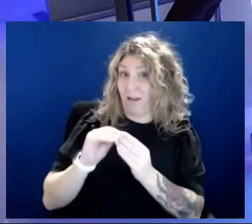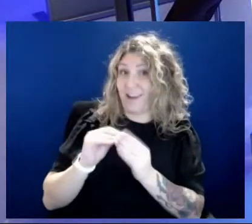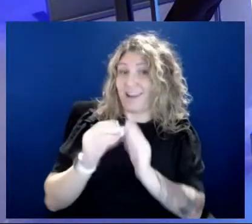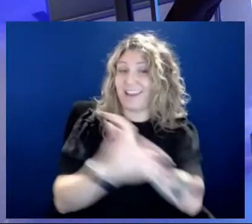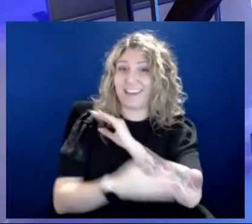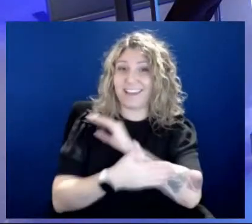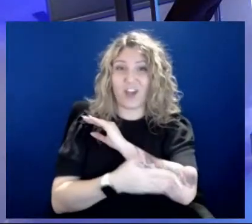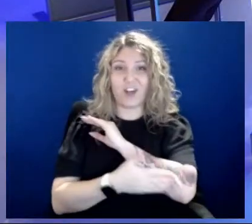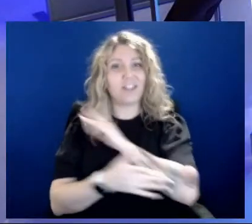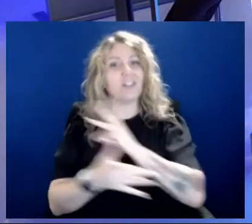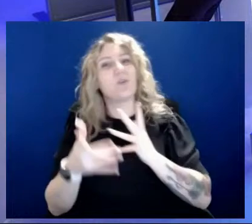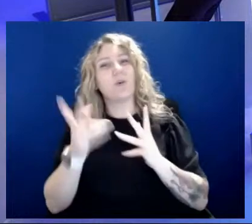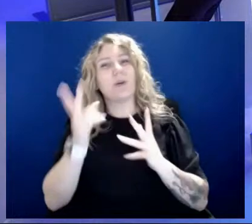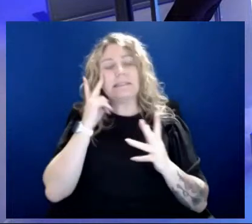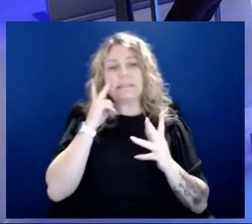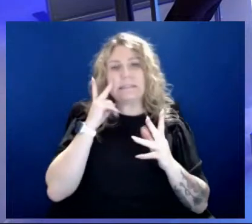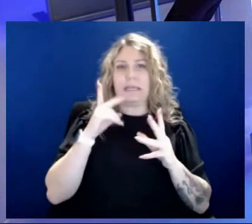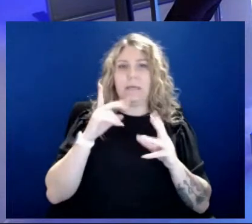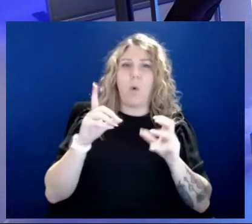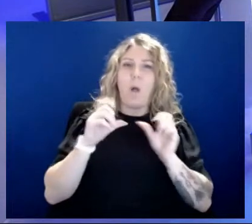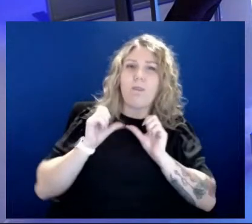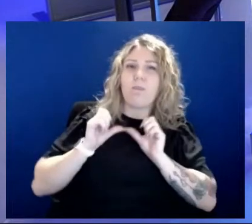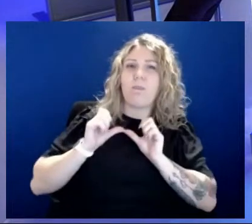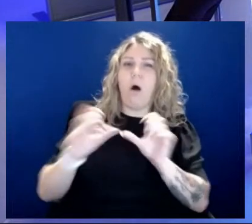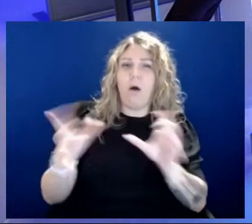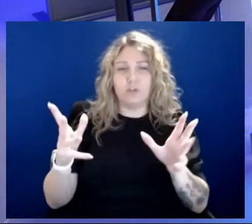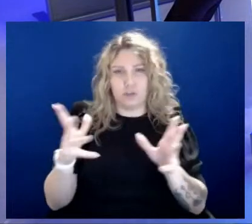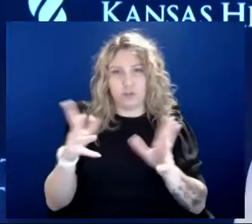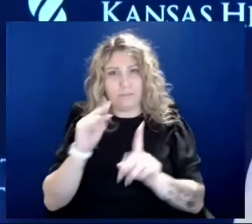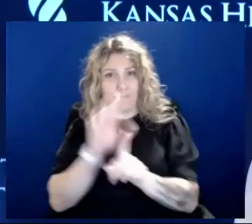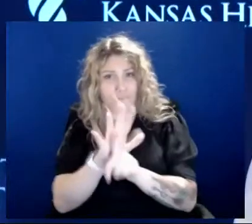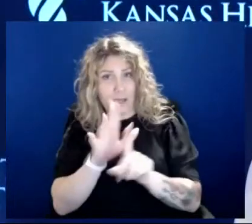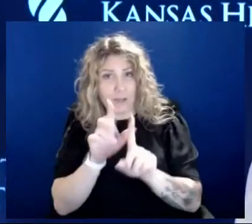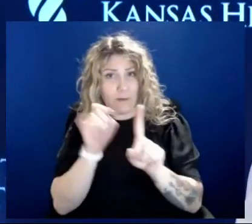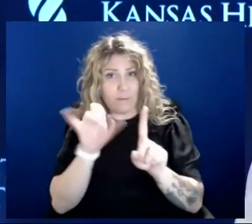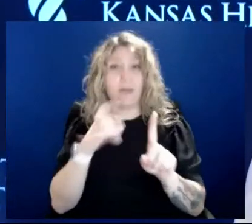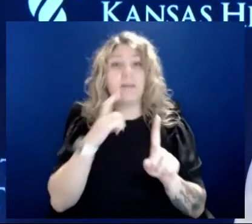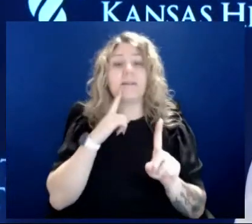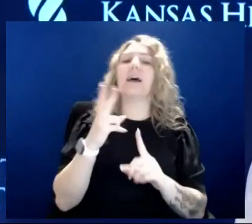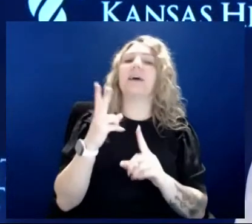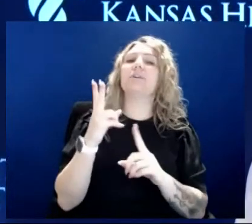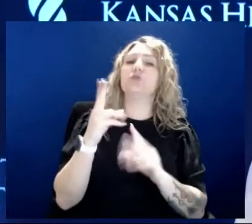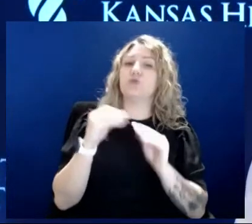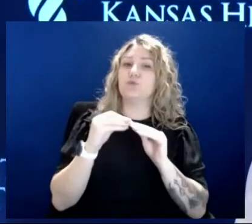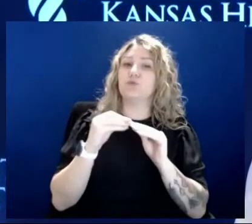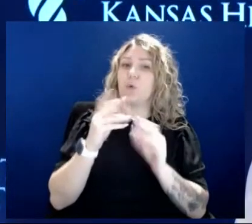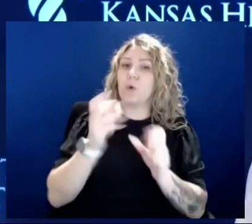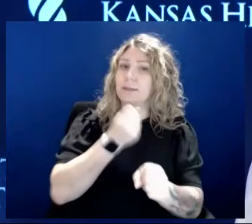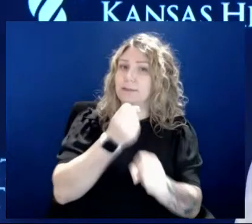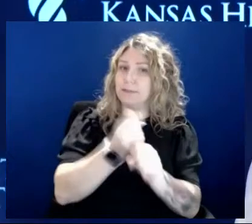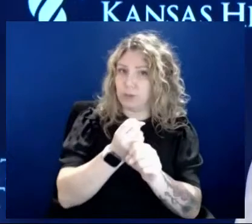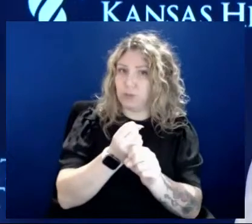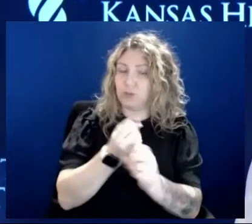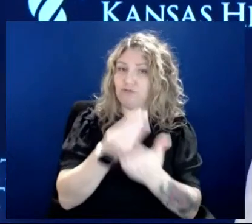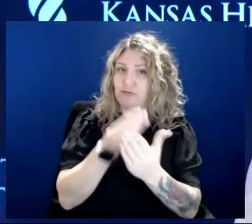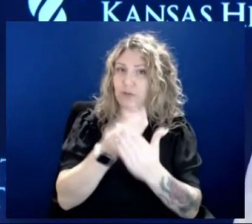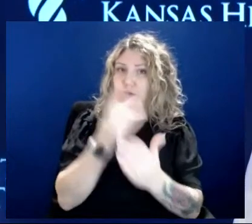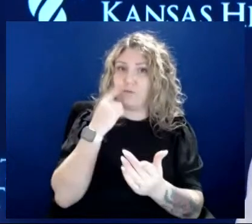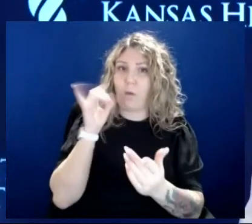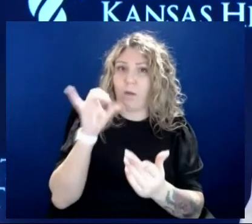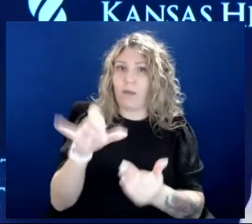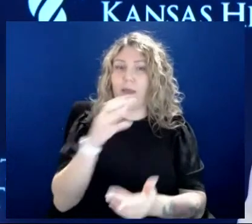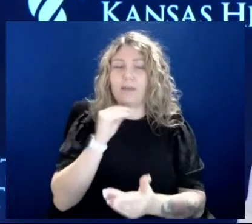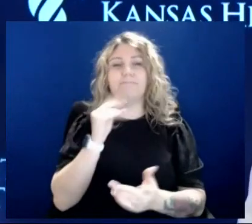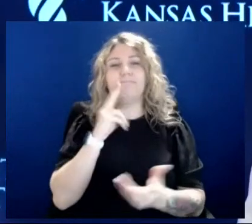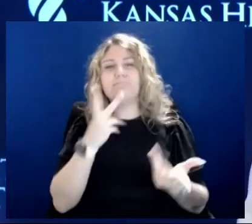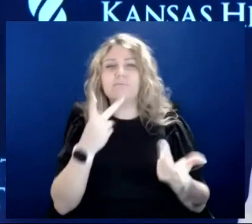that you're seeing from this one big fund. Right. So 2 more years of funding for that, and we're really trying to look at ways to, we